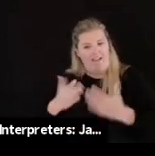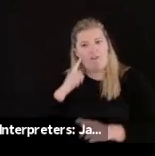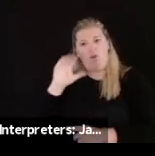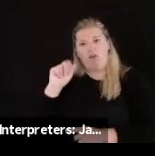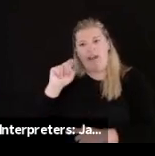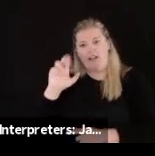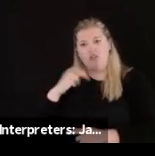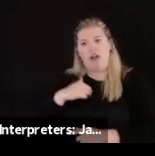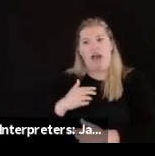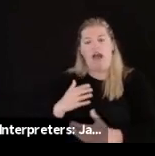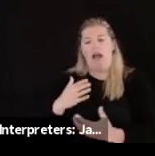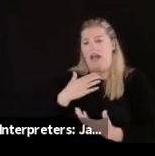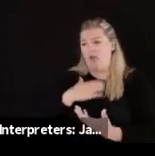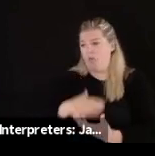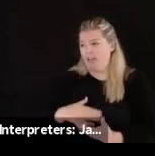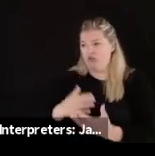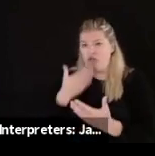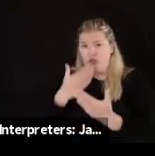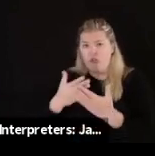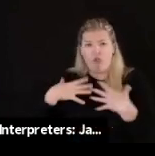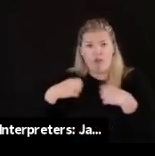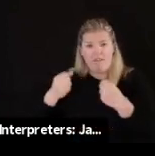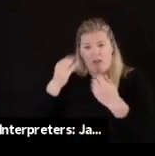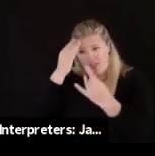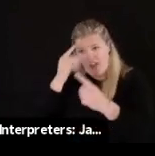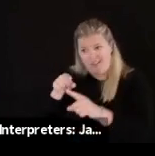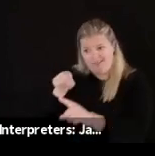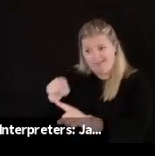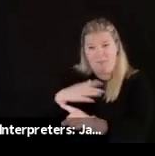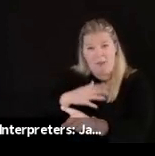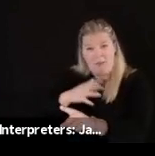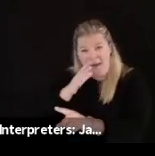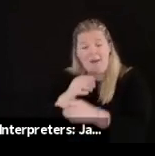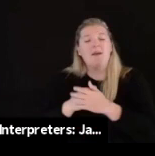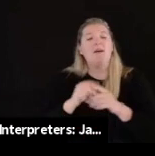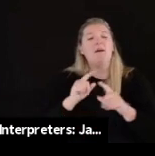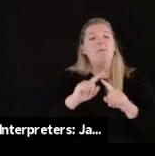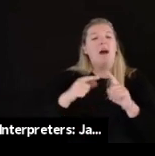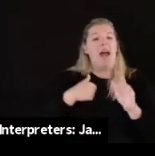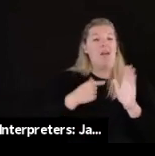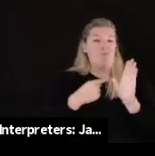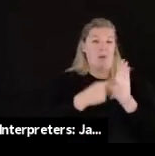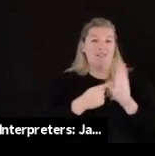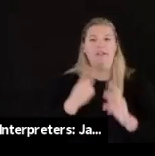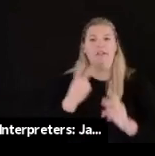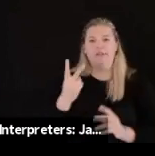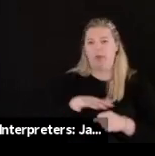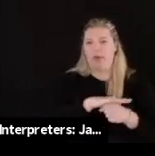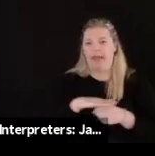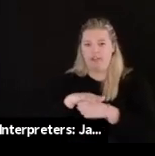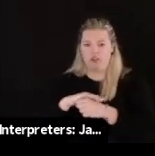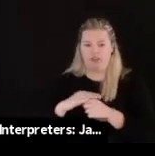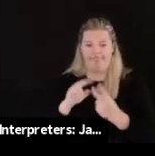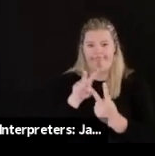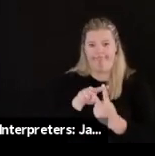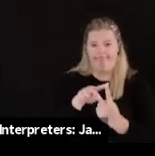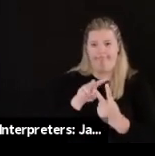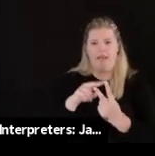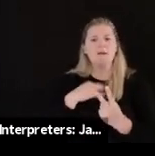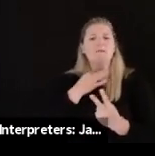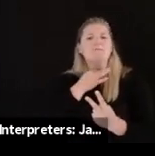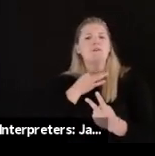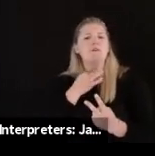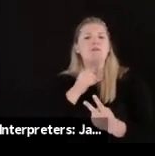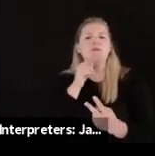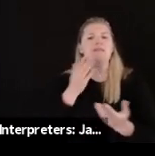and recovery thoughts. But gratefully, I am representing 2 locations. And again, I just am curious to see who else we